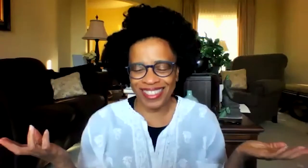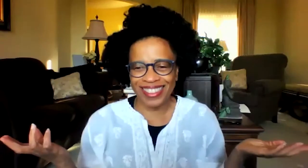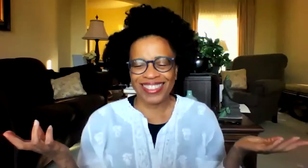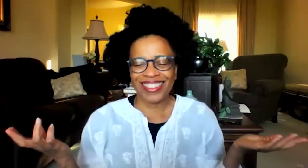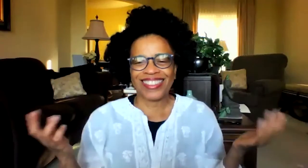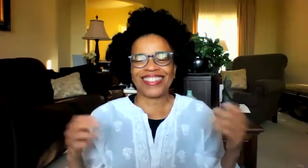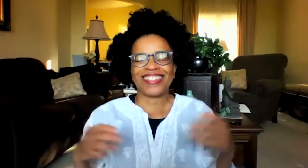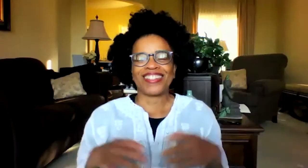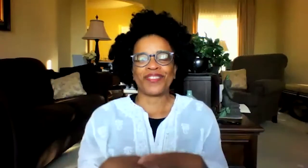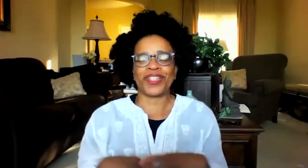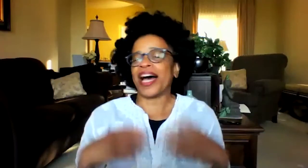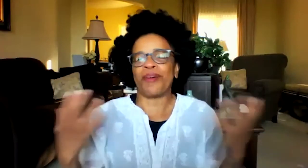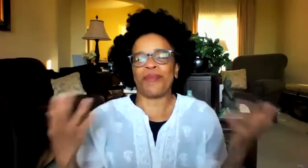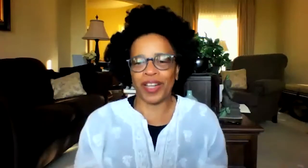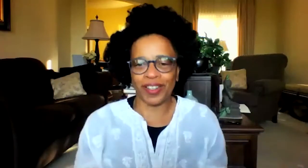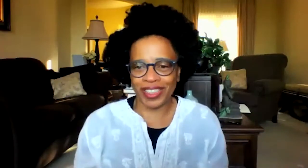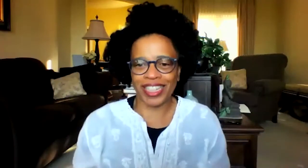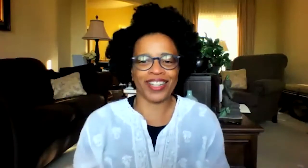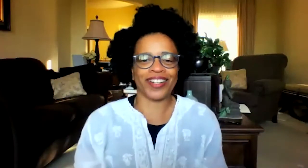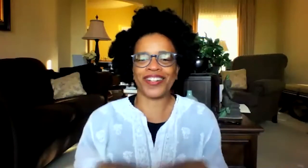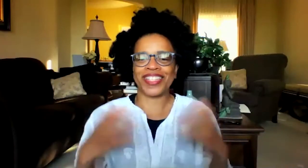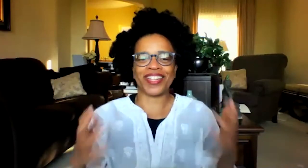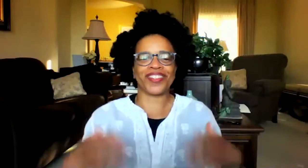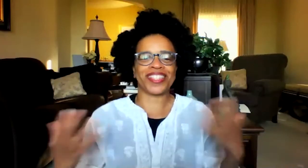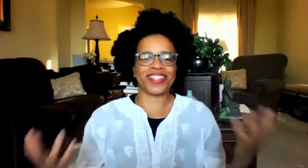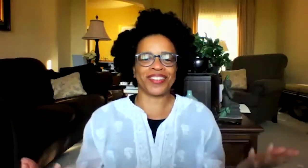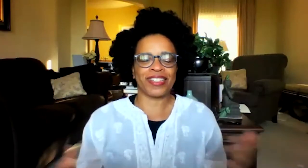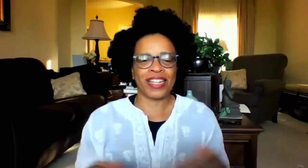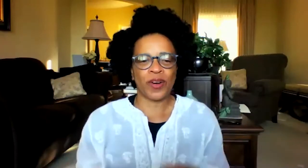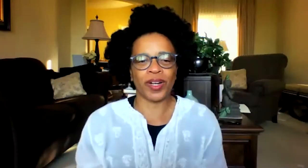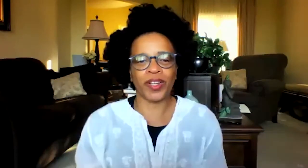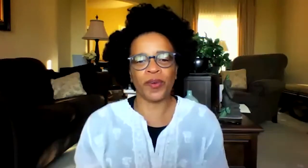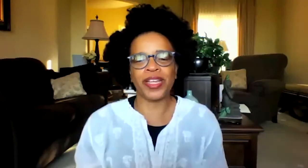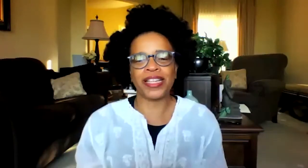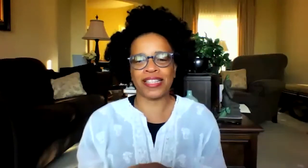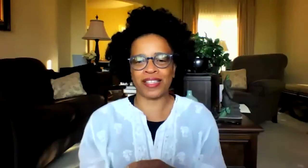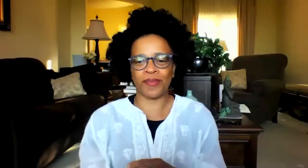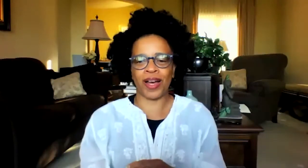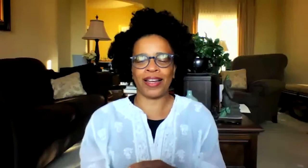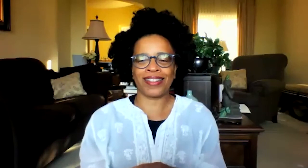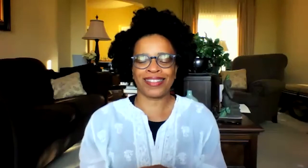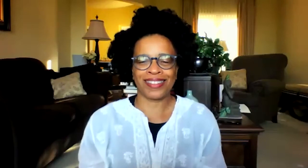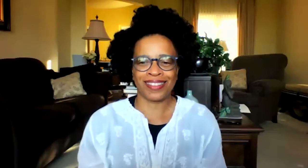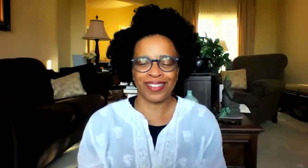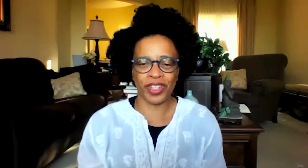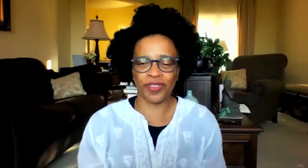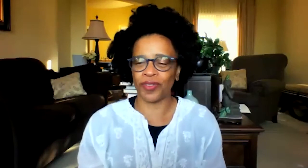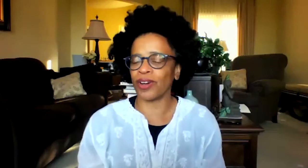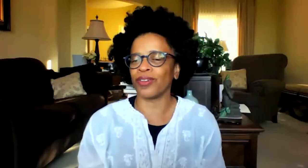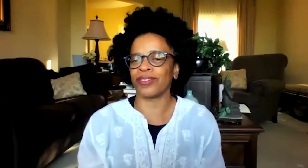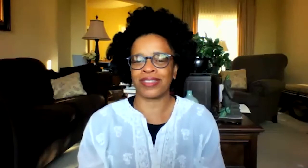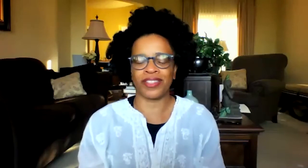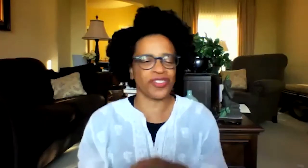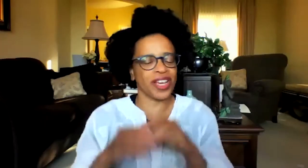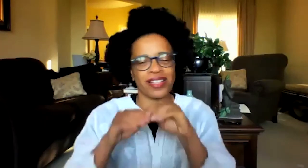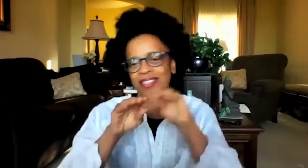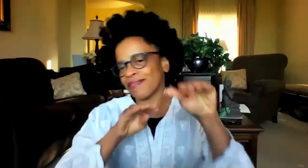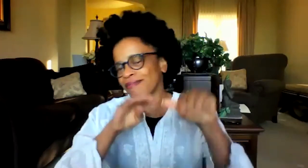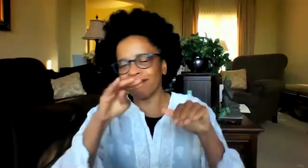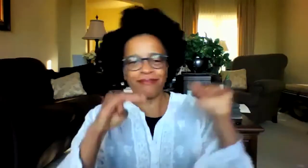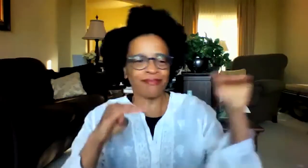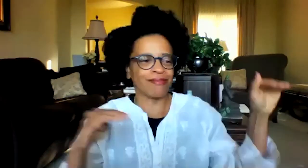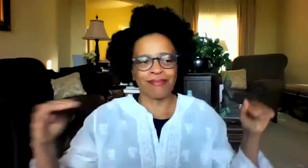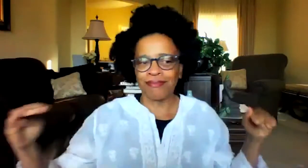life, reliable healthcare, et cetera, et cetera. One of the reasons why we struggle to